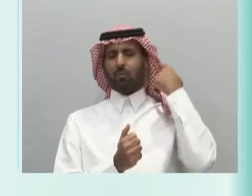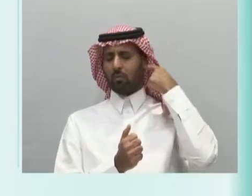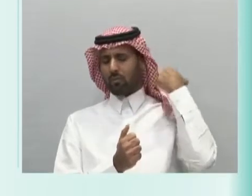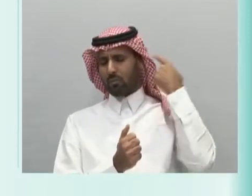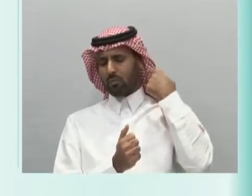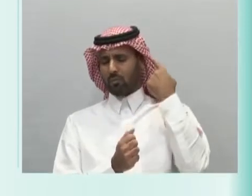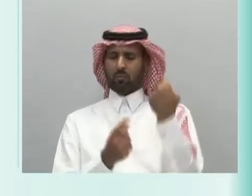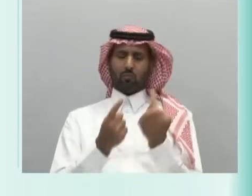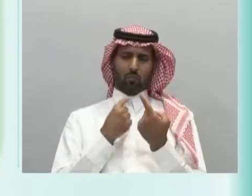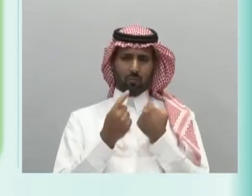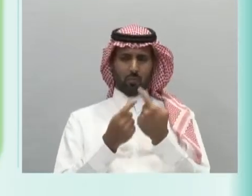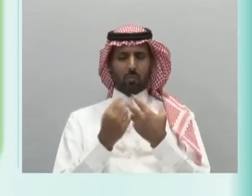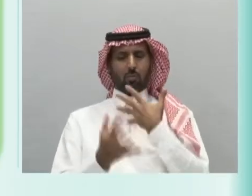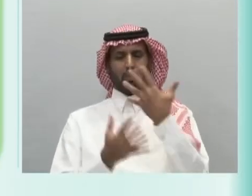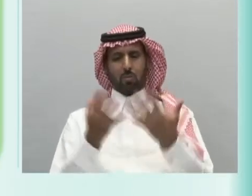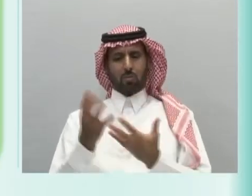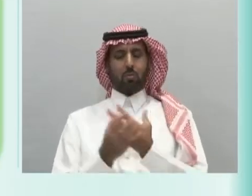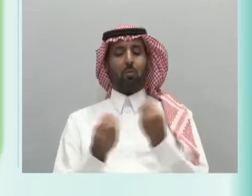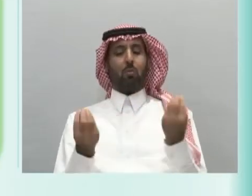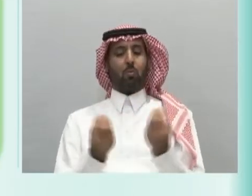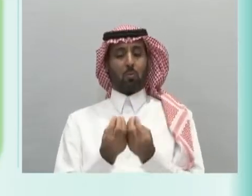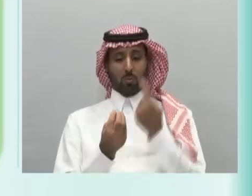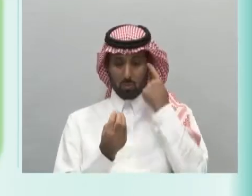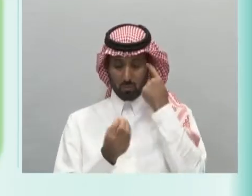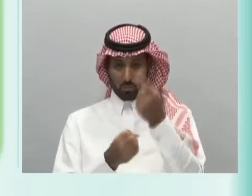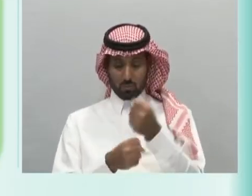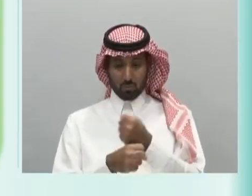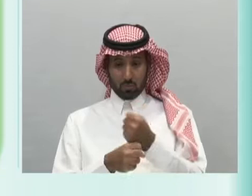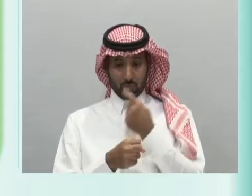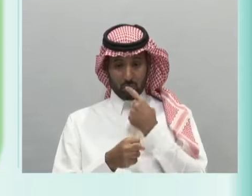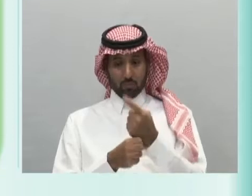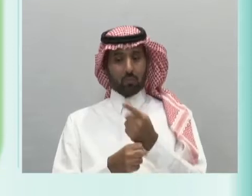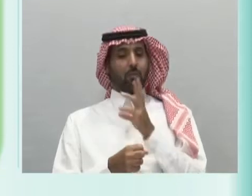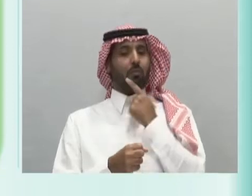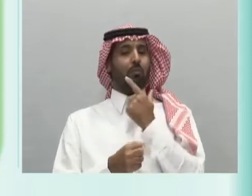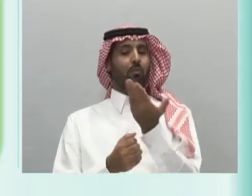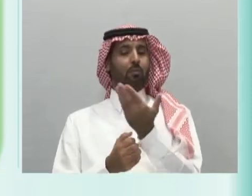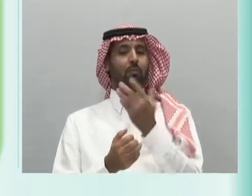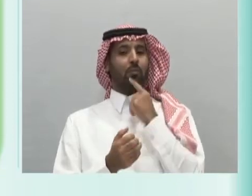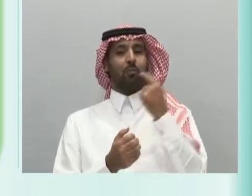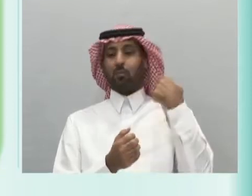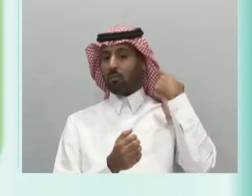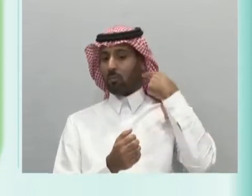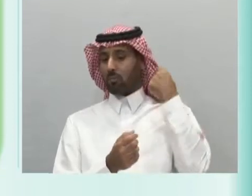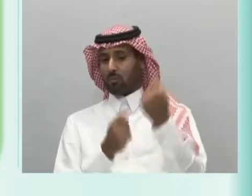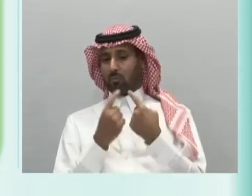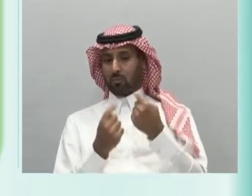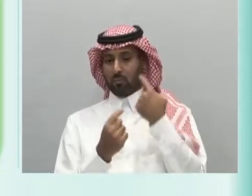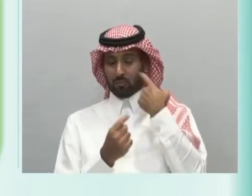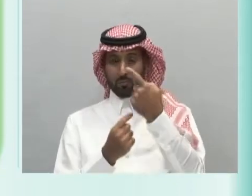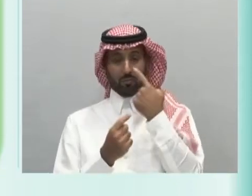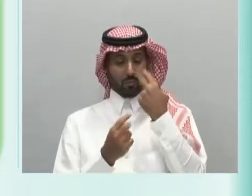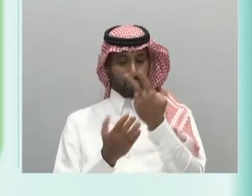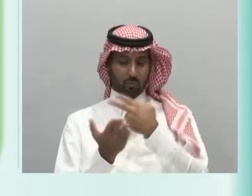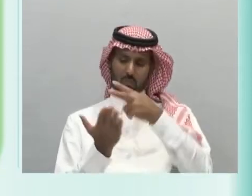discuss and pair work. Before we start our lesson today, listen and discuss, let's review the whole unit